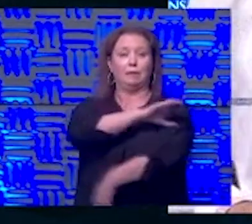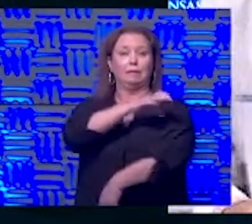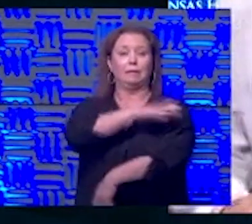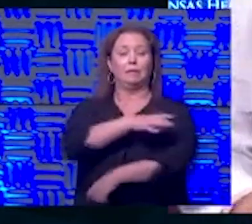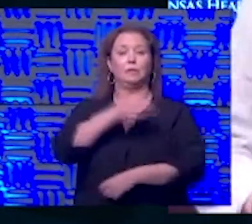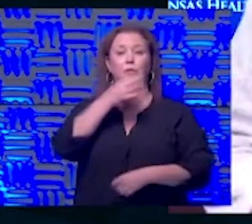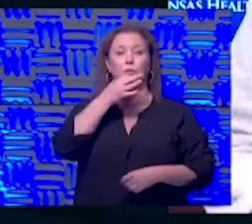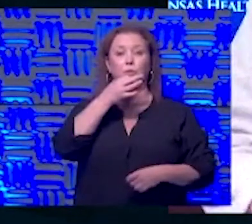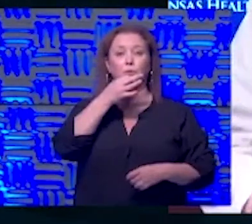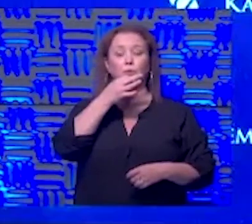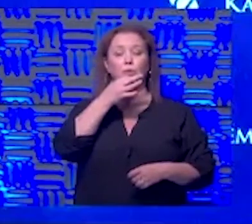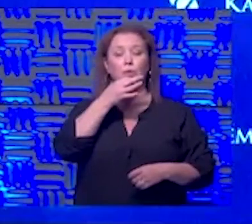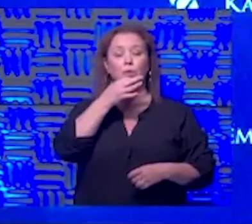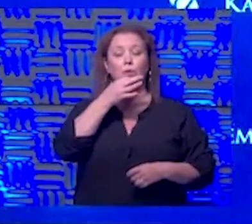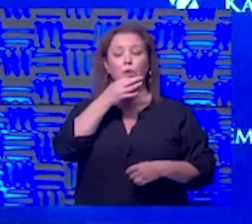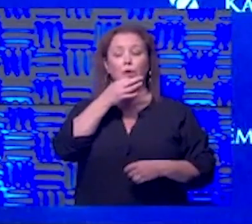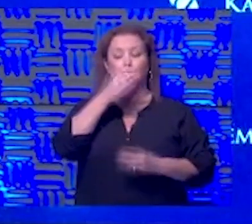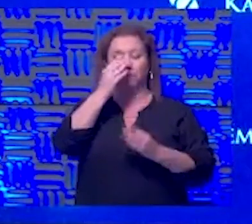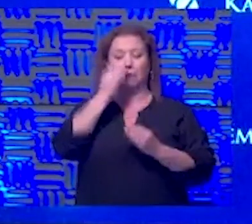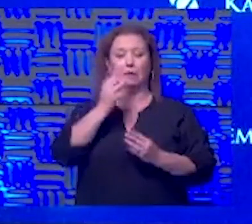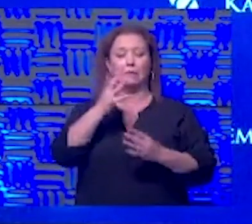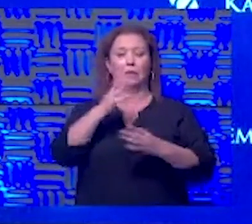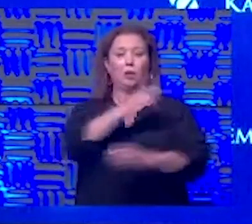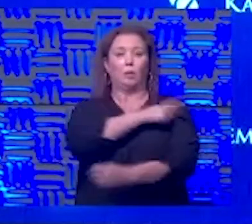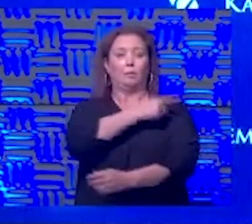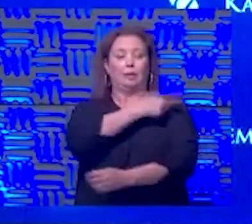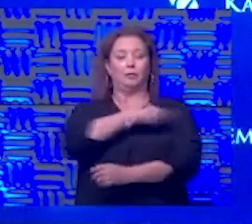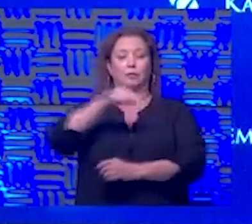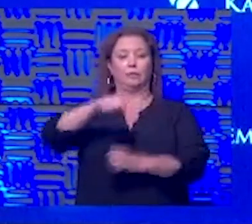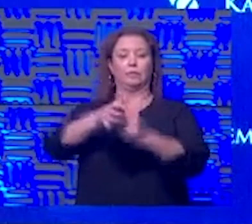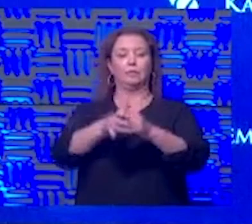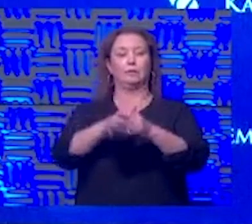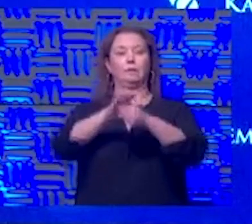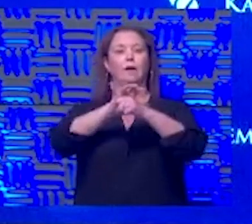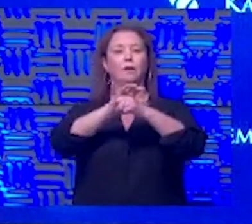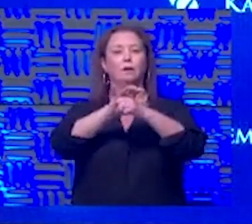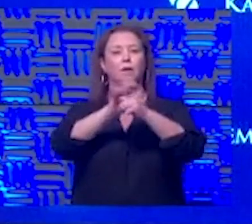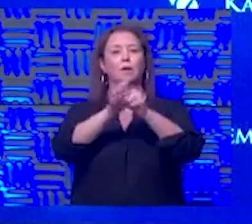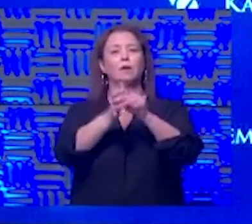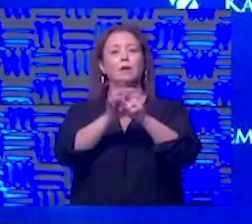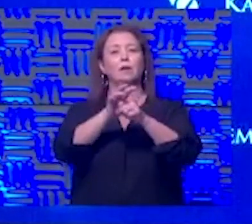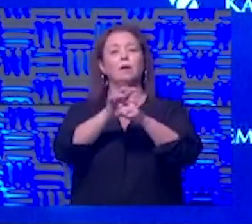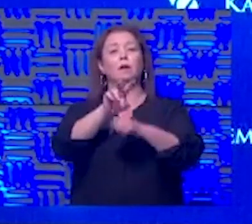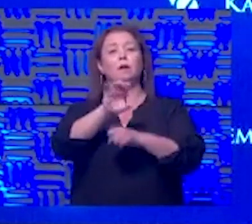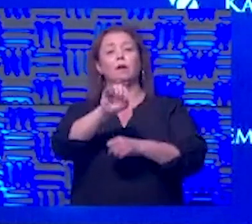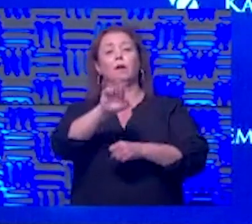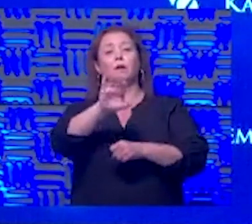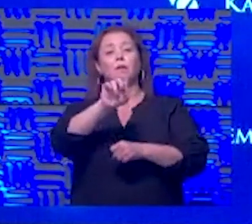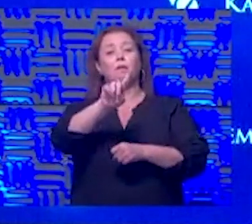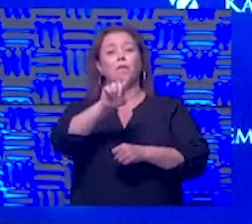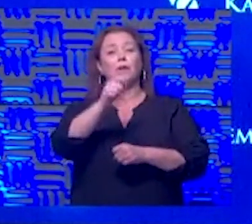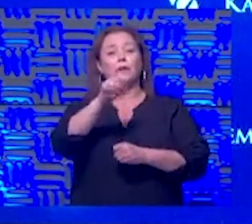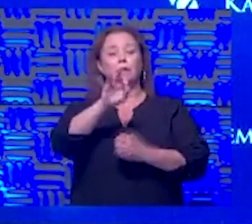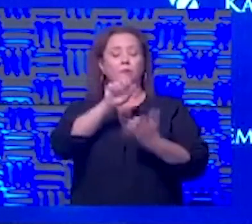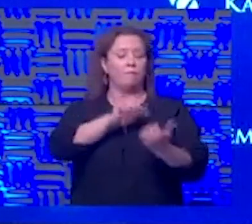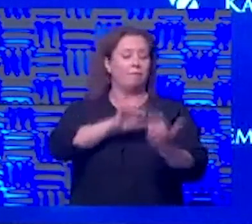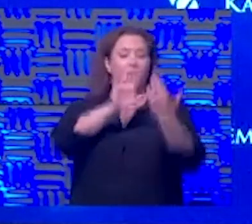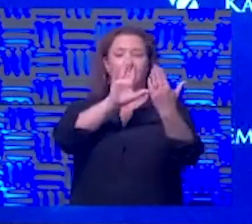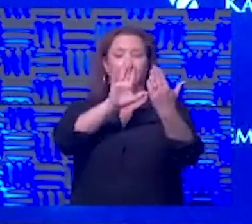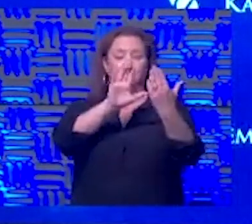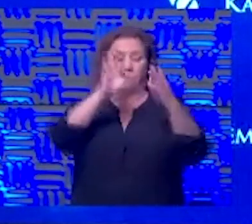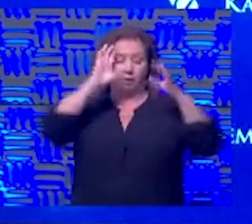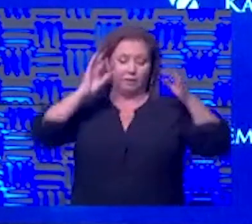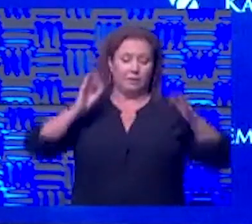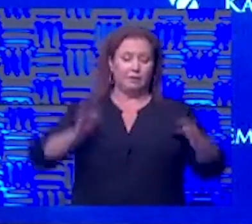moments. And at the end of the day, this virus you have to confront head on. And you have to